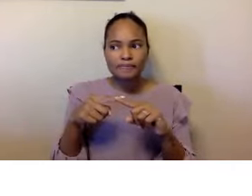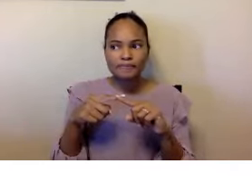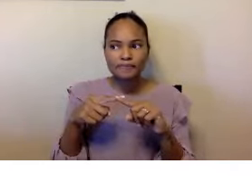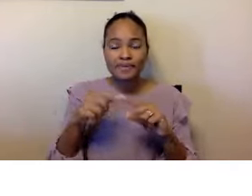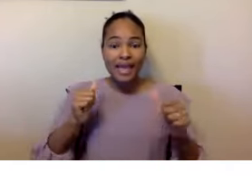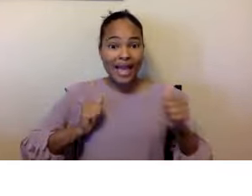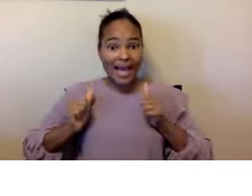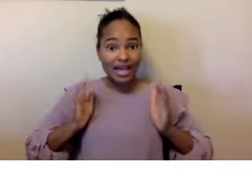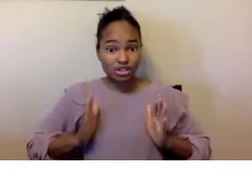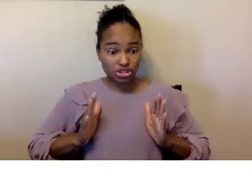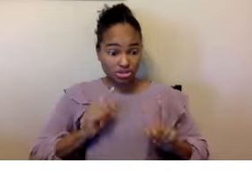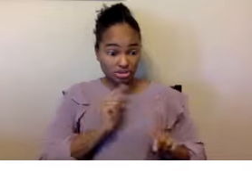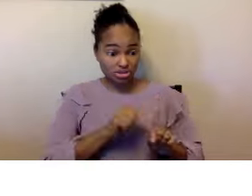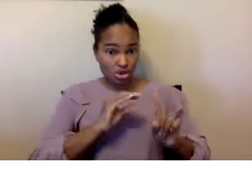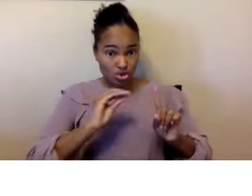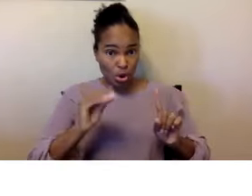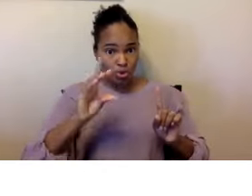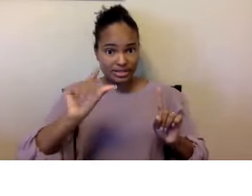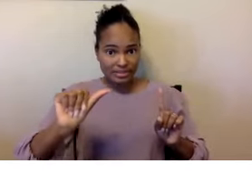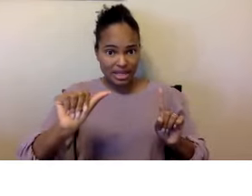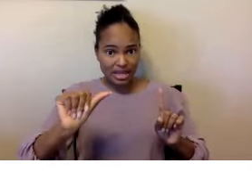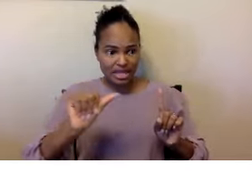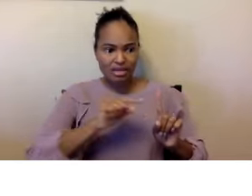actors without disabilities portray